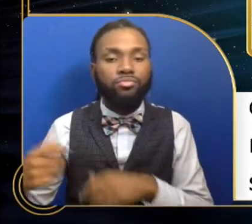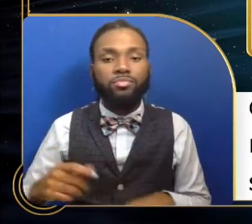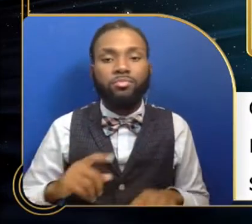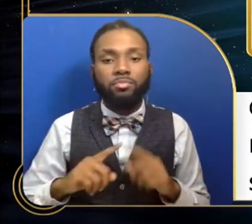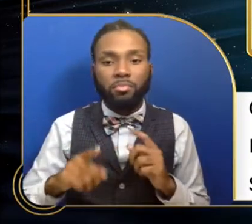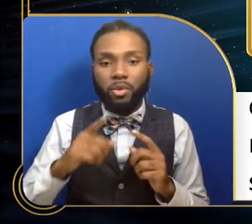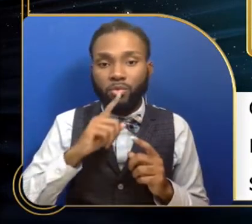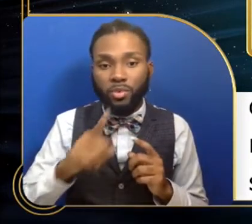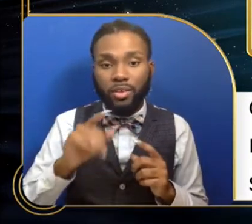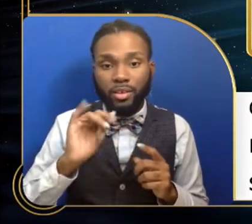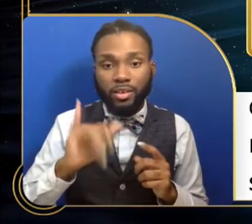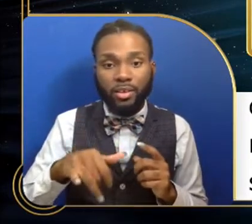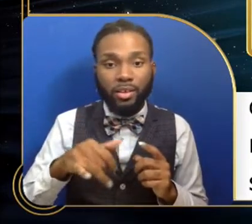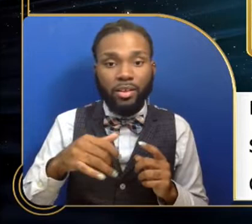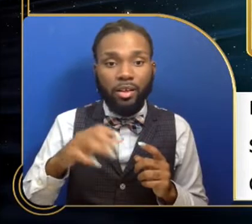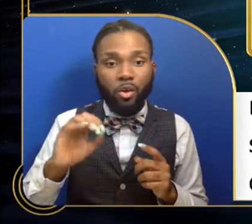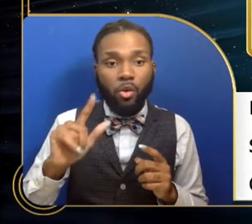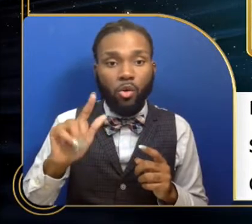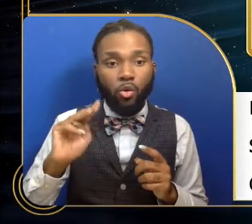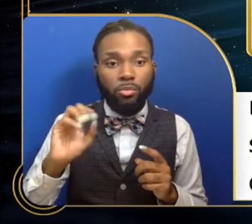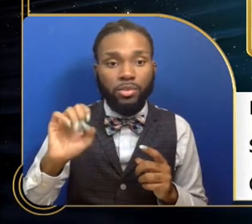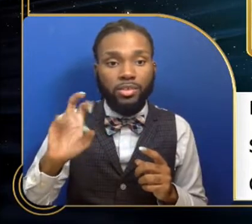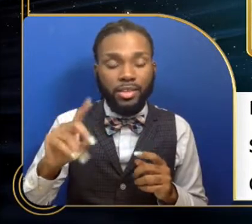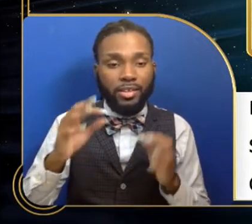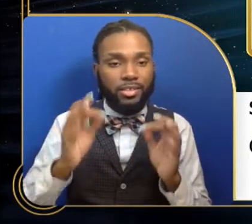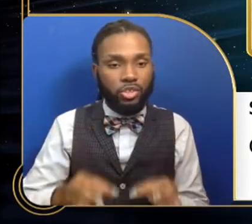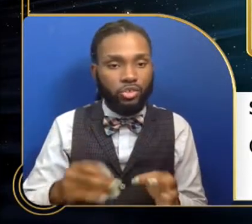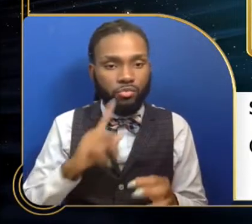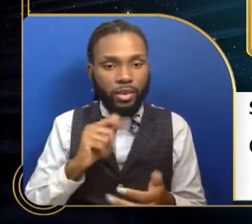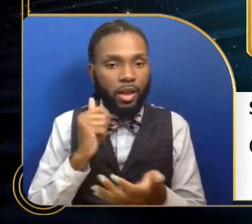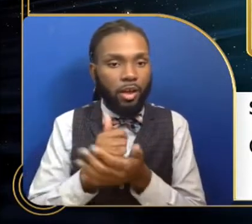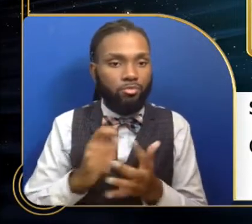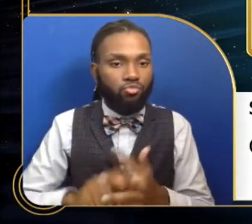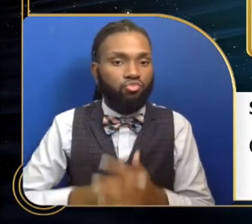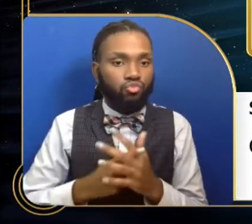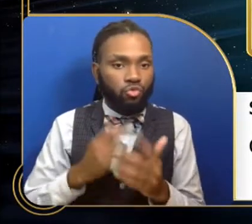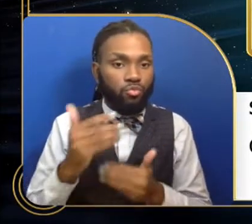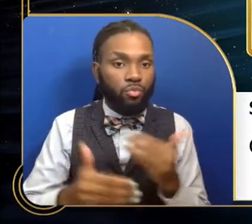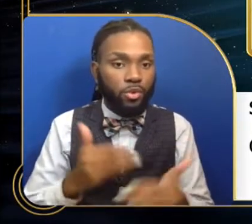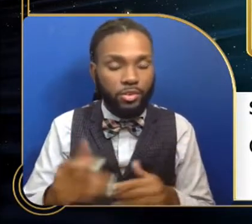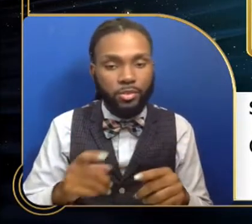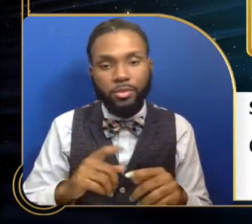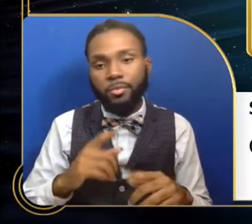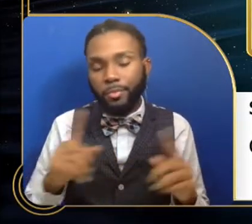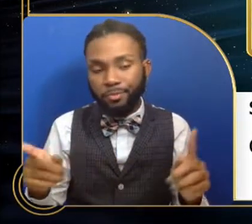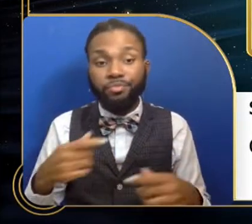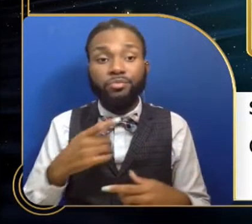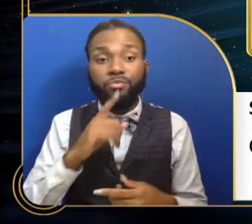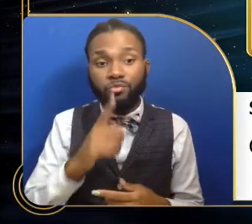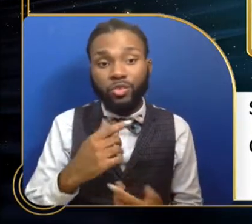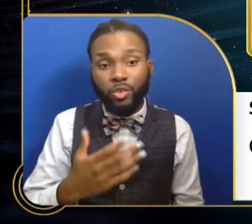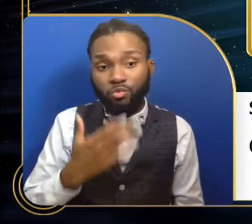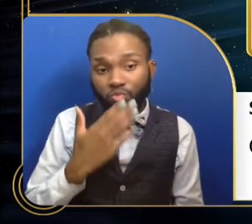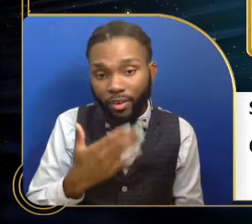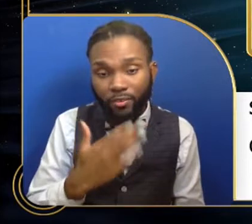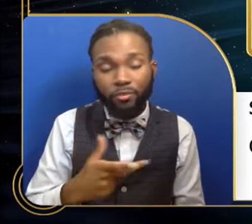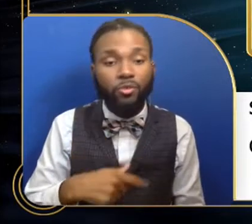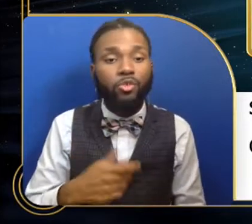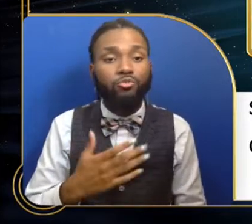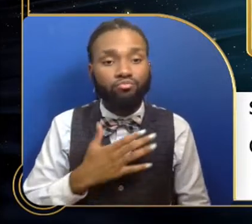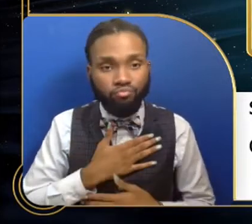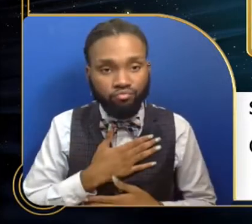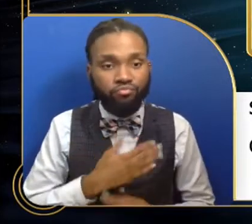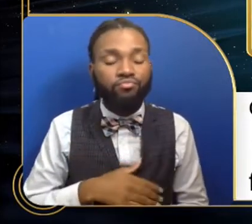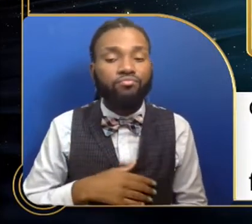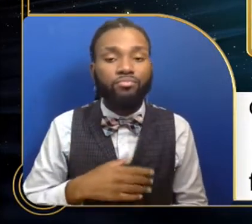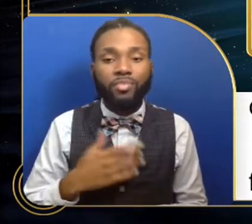pave the way. So I'm just enormously grateful, gratified. I feel like Lois and